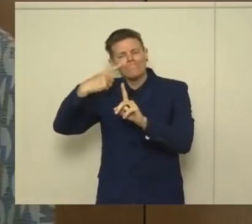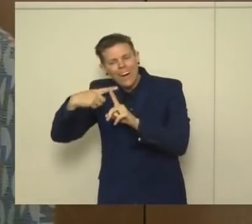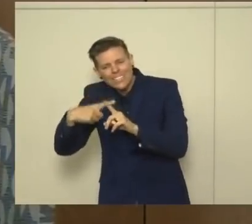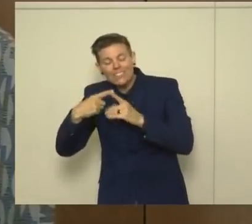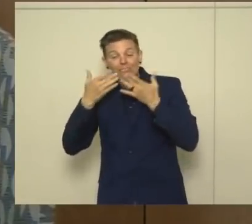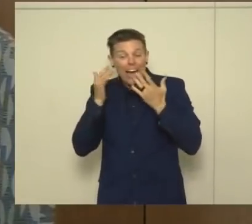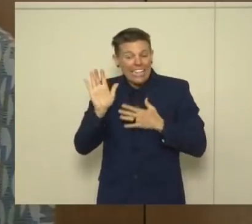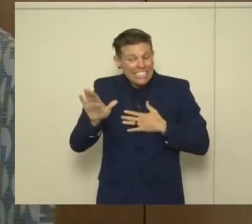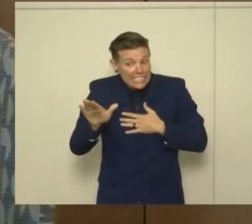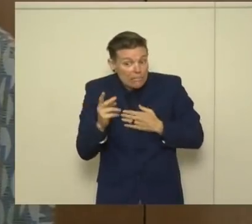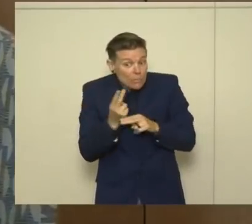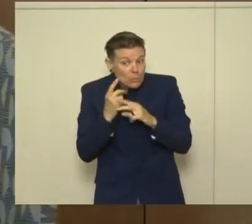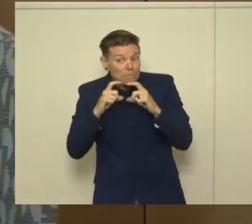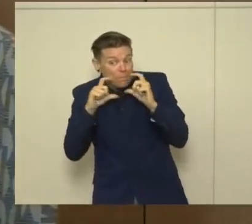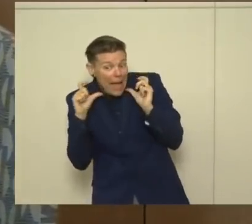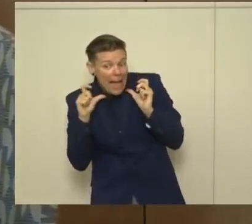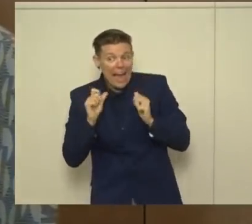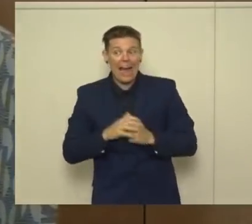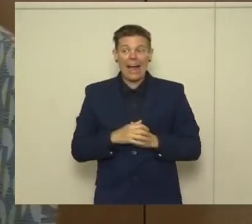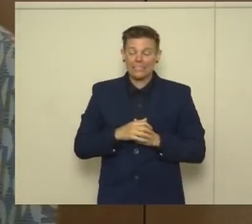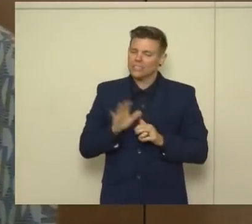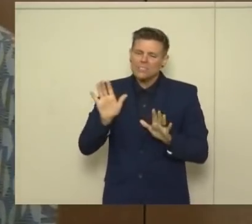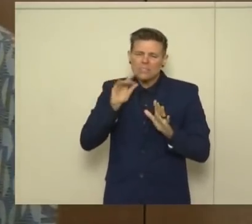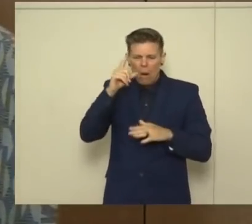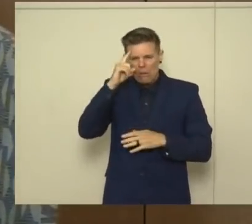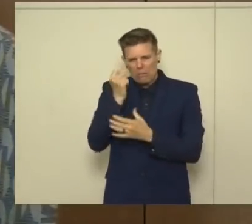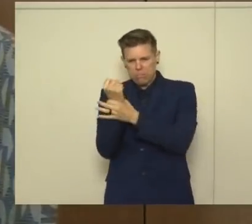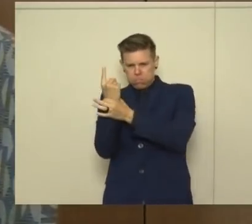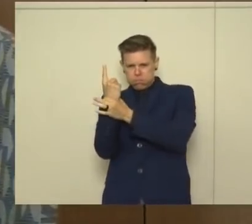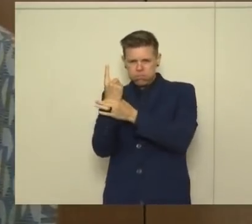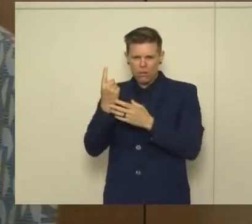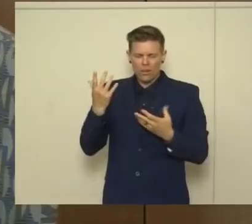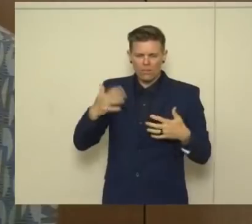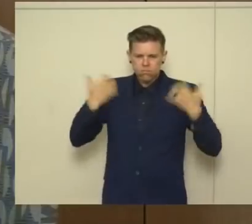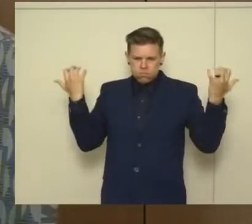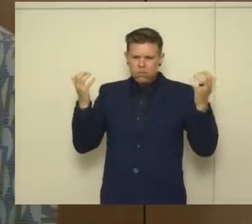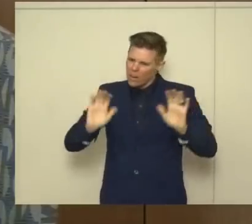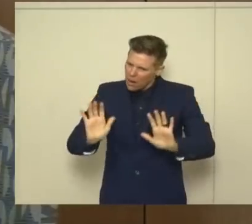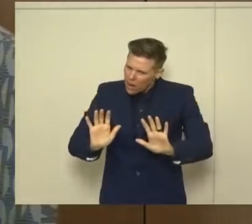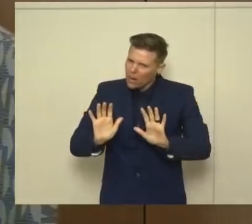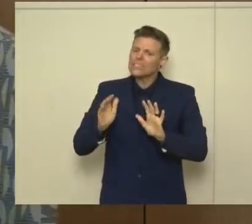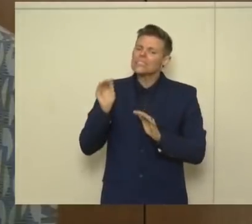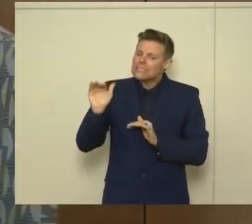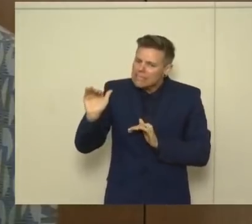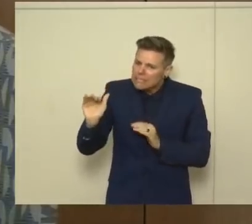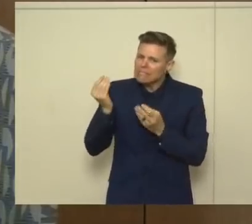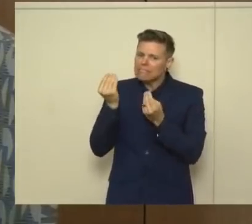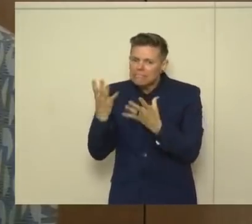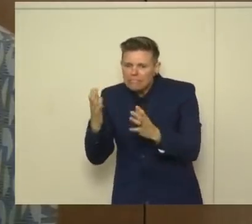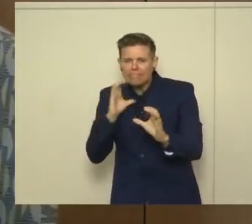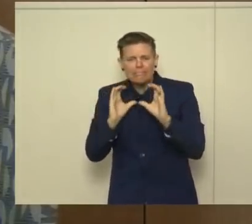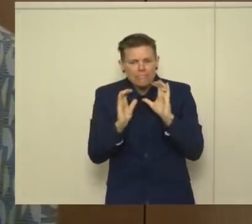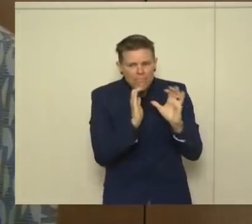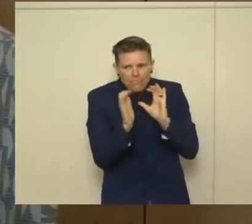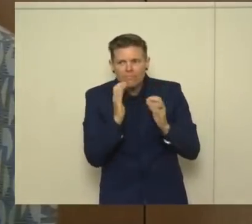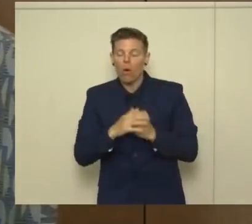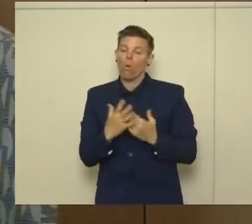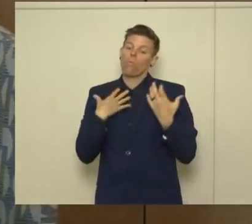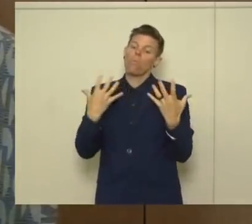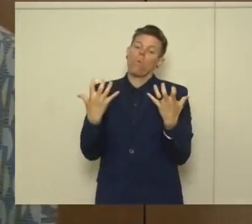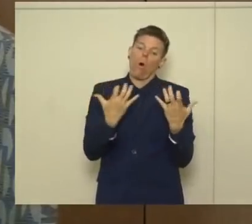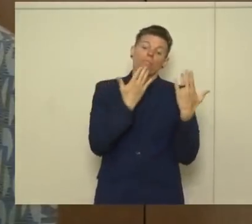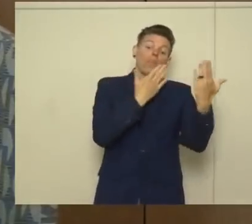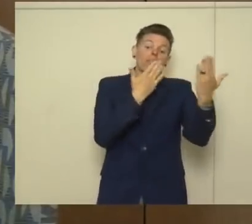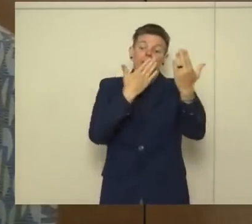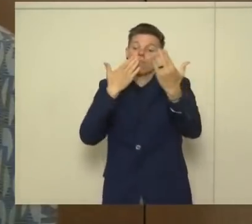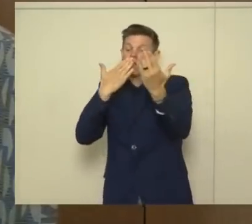behaviors, and to all of the businesses, because I haven't thanked them, who have done above what's